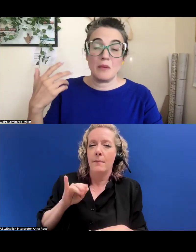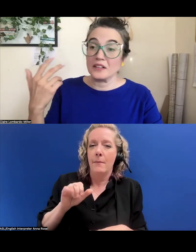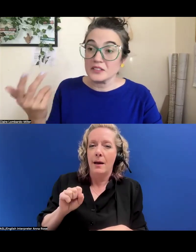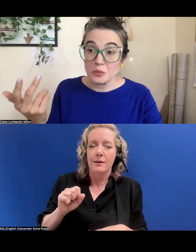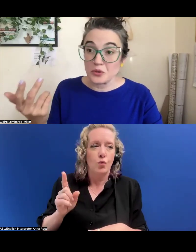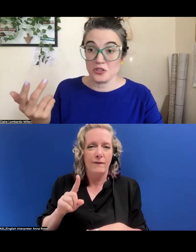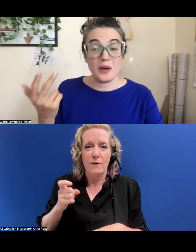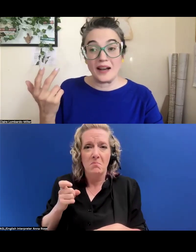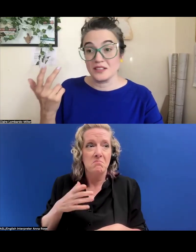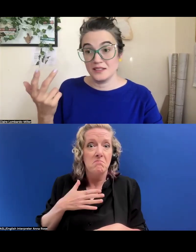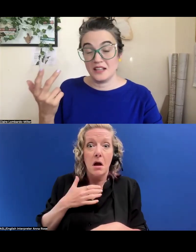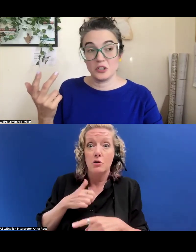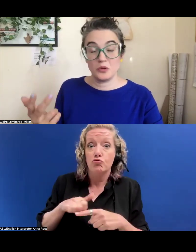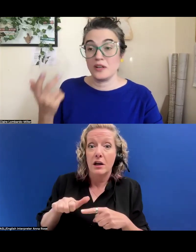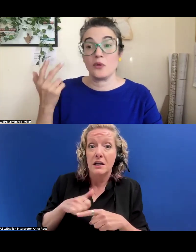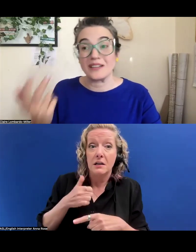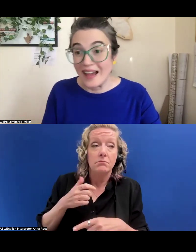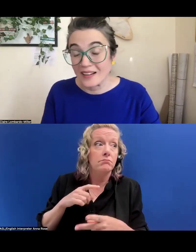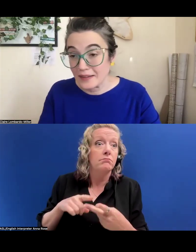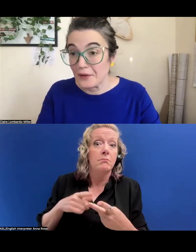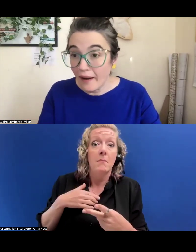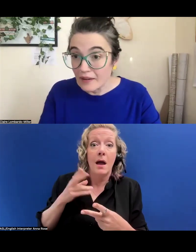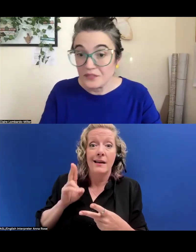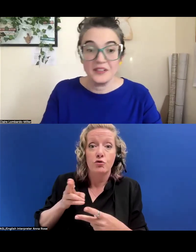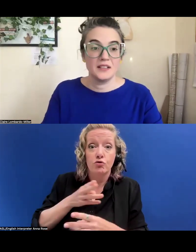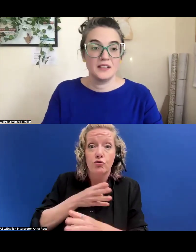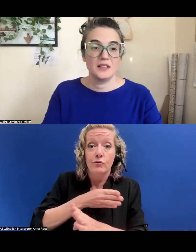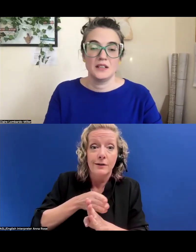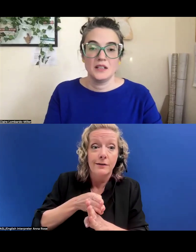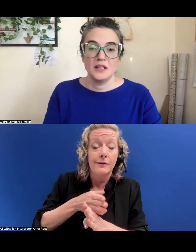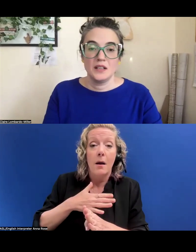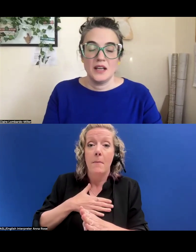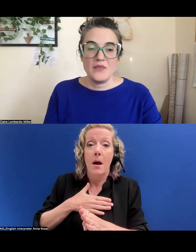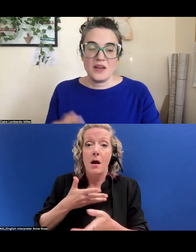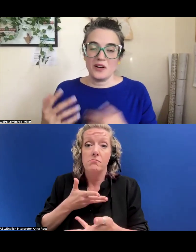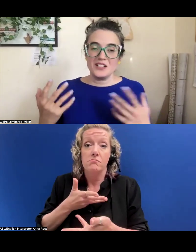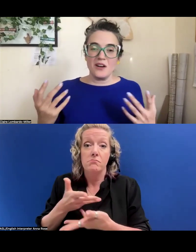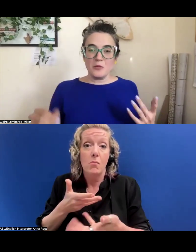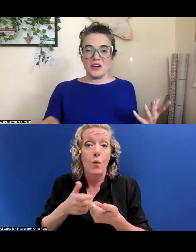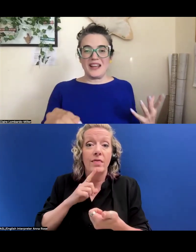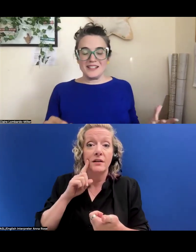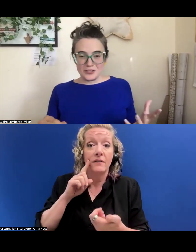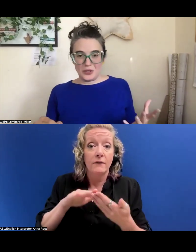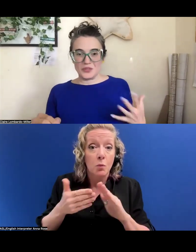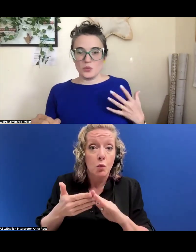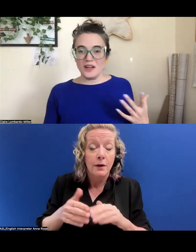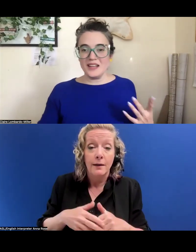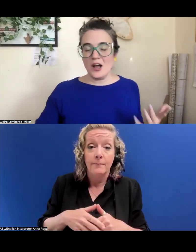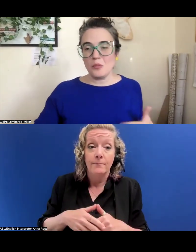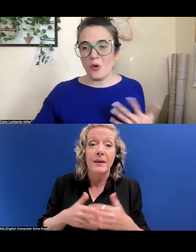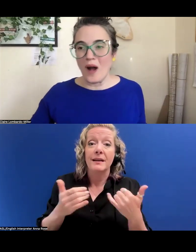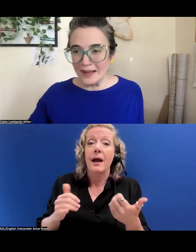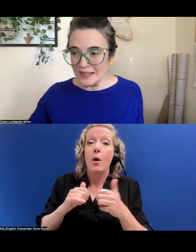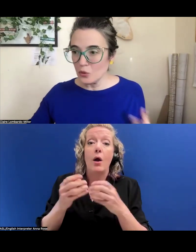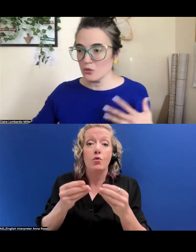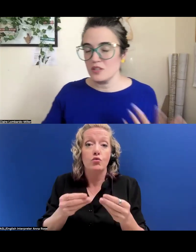it the amount of exposure you have to the deaf community or lack thereof? And then when I talk about antidotes, what can